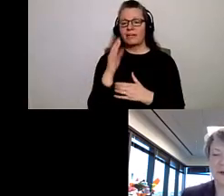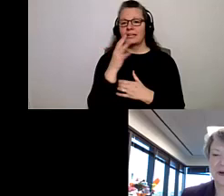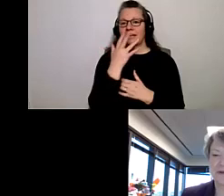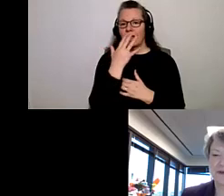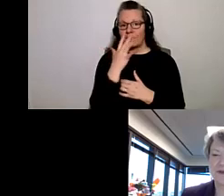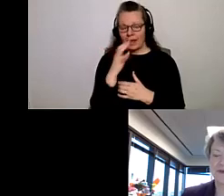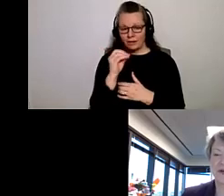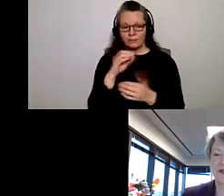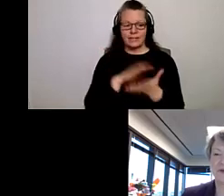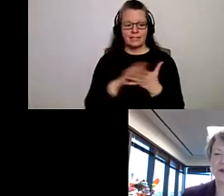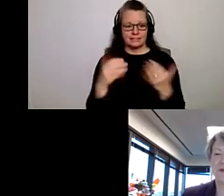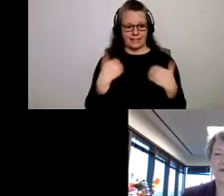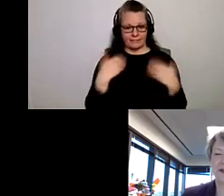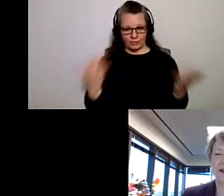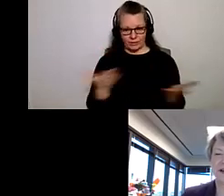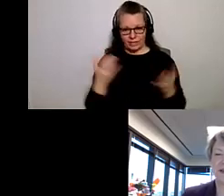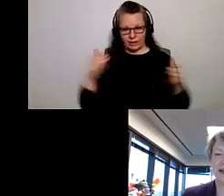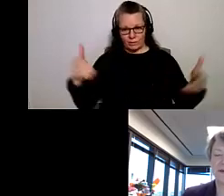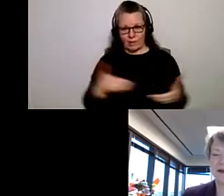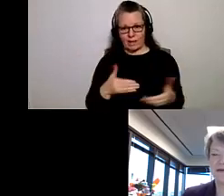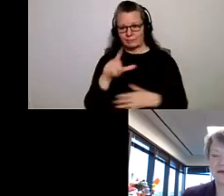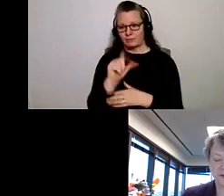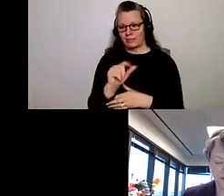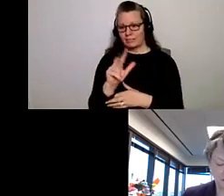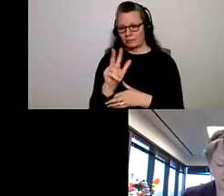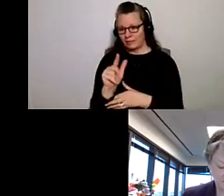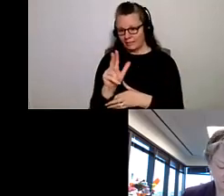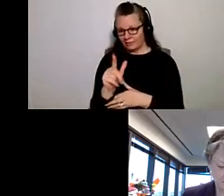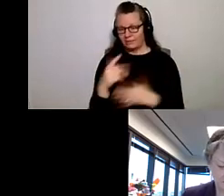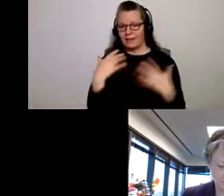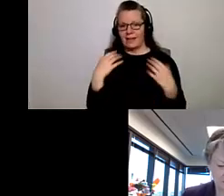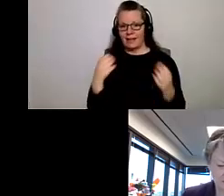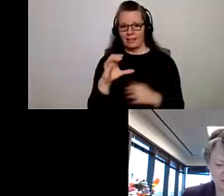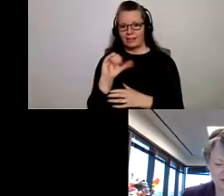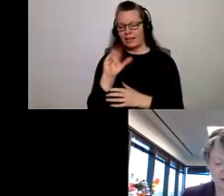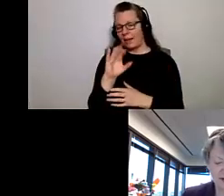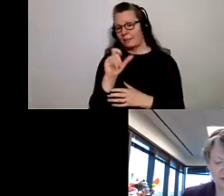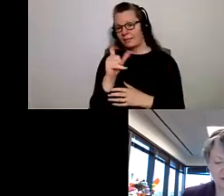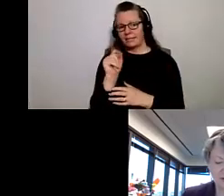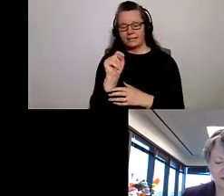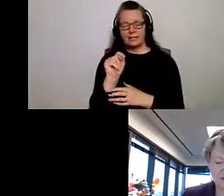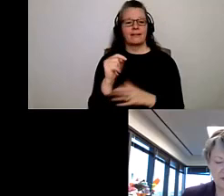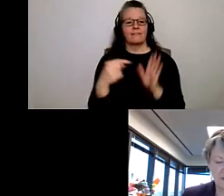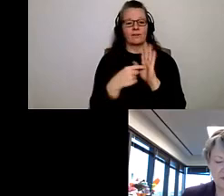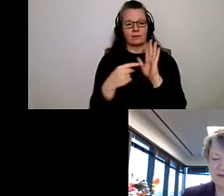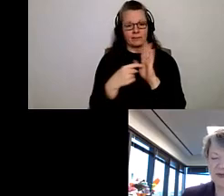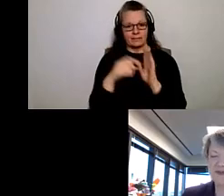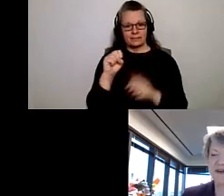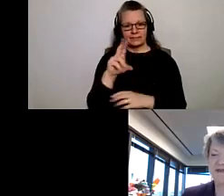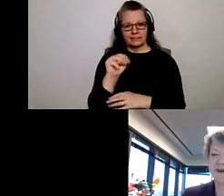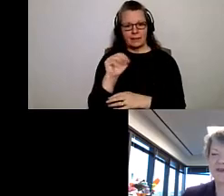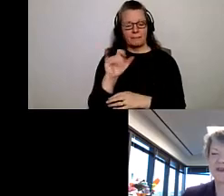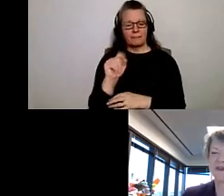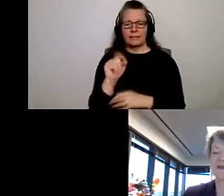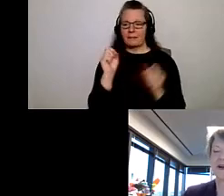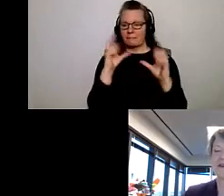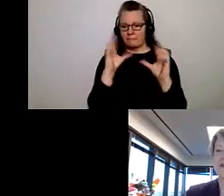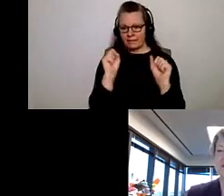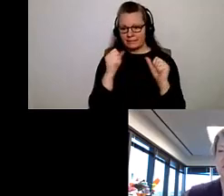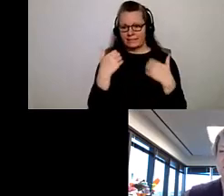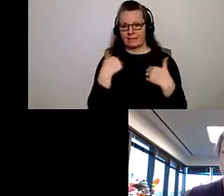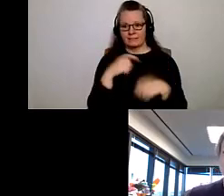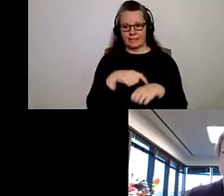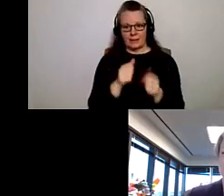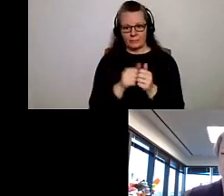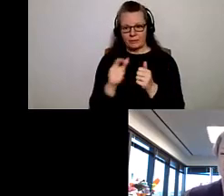have you here. Welcome to the 2023 Health Cabinet Affordability Summit. So delightful to spend time with you. I'm Kim Bim, staff and executive director